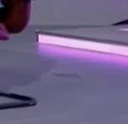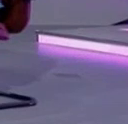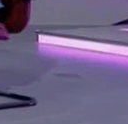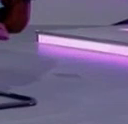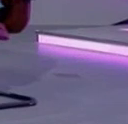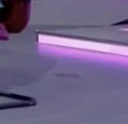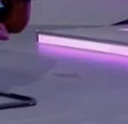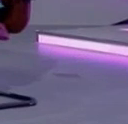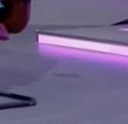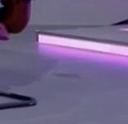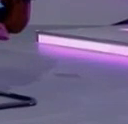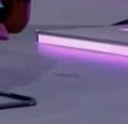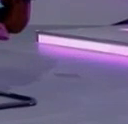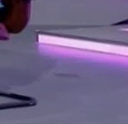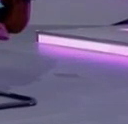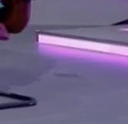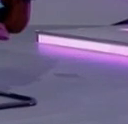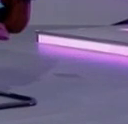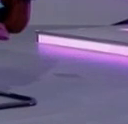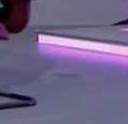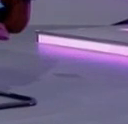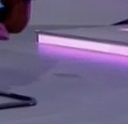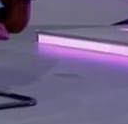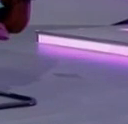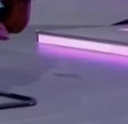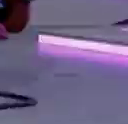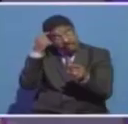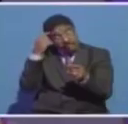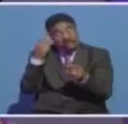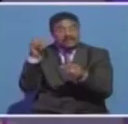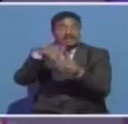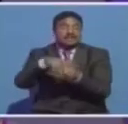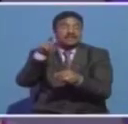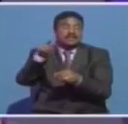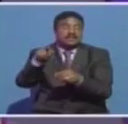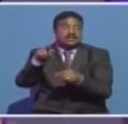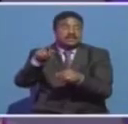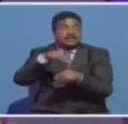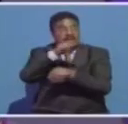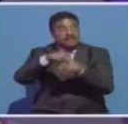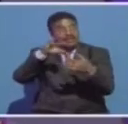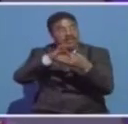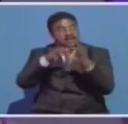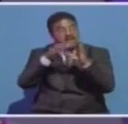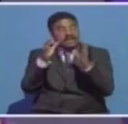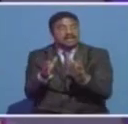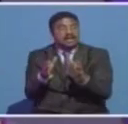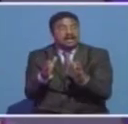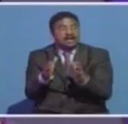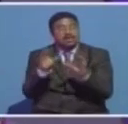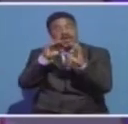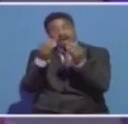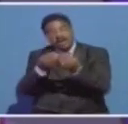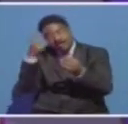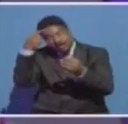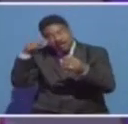number of people have died, and government needs to intervene, it's at the national coordinator level that we will organize for coffins